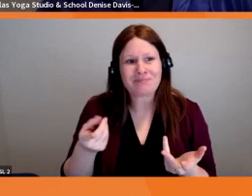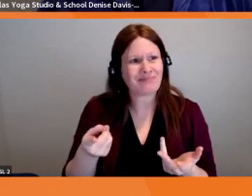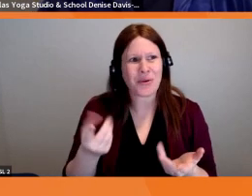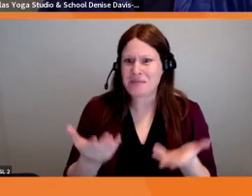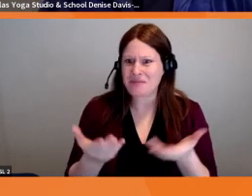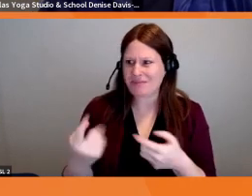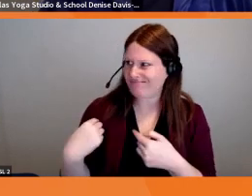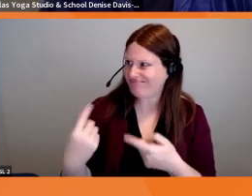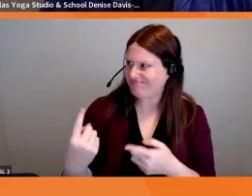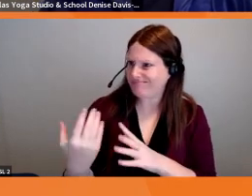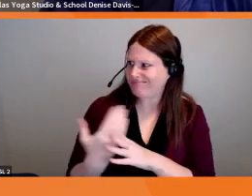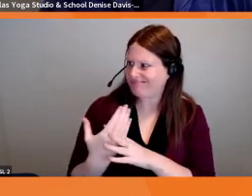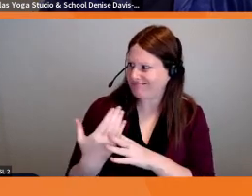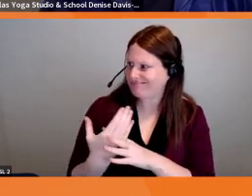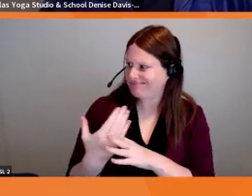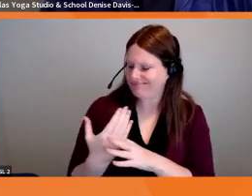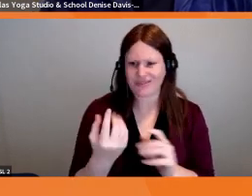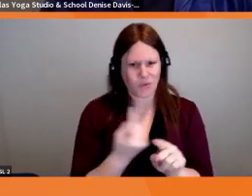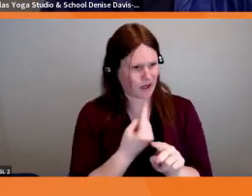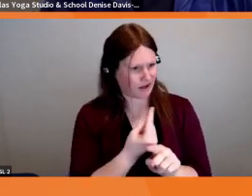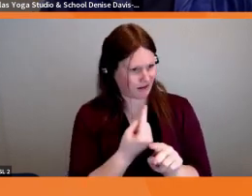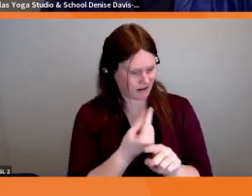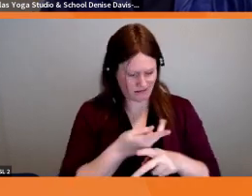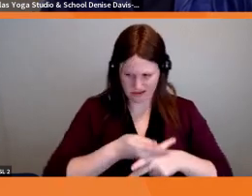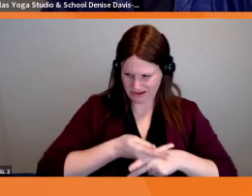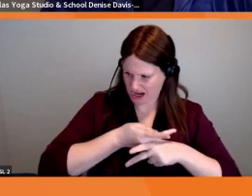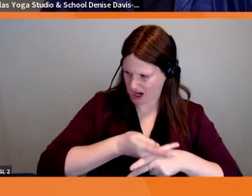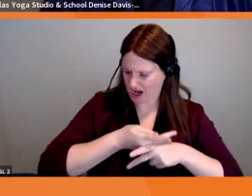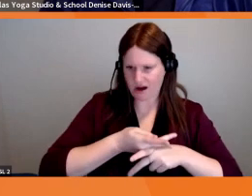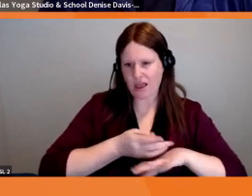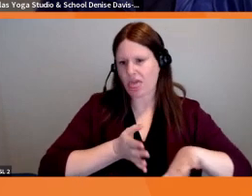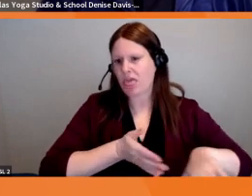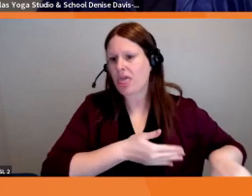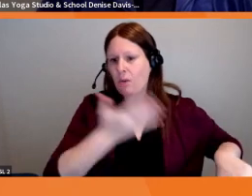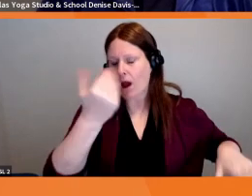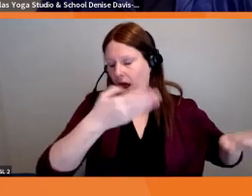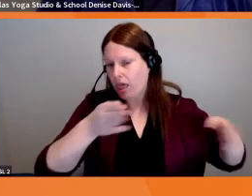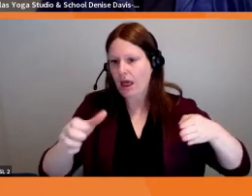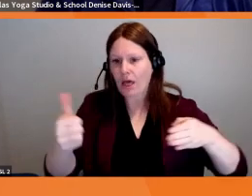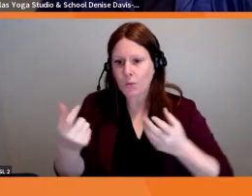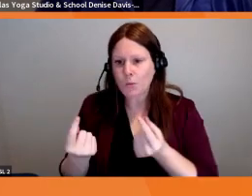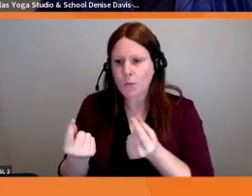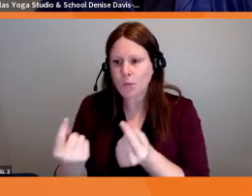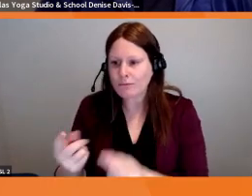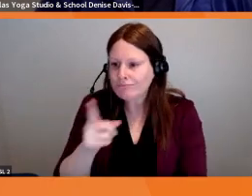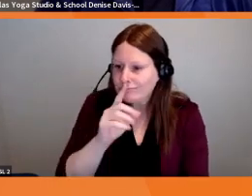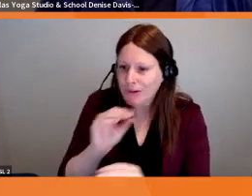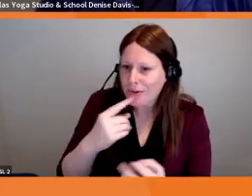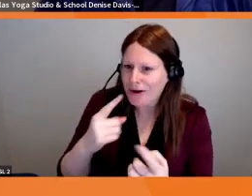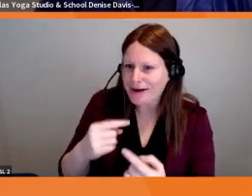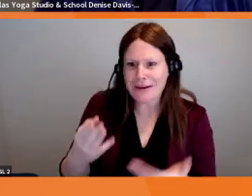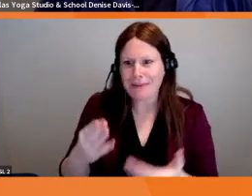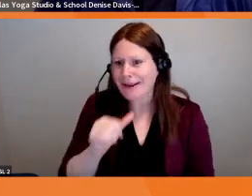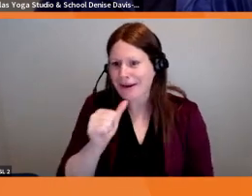our regular way of taking care of ourselves. I know no one's responding. I don't know if you're listening.